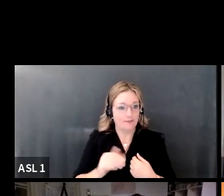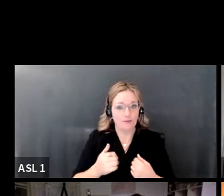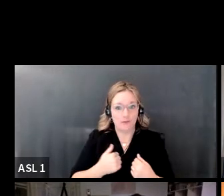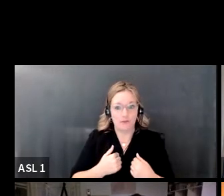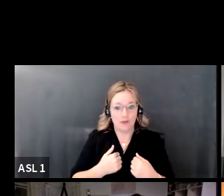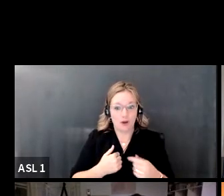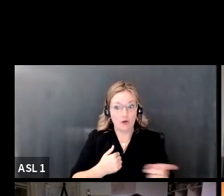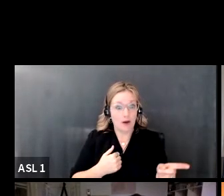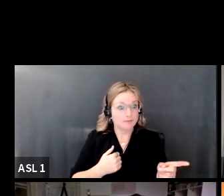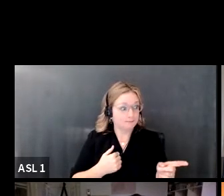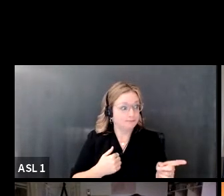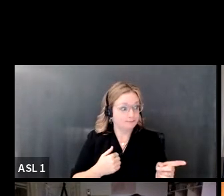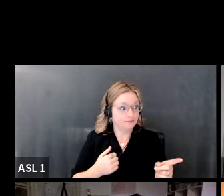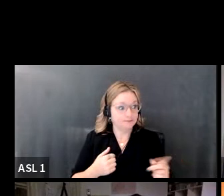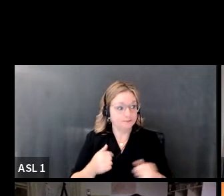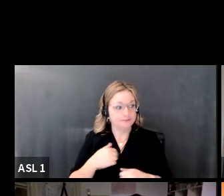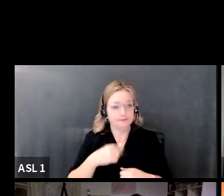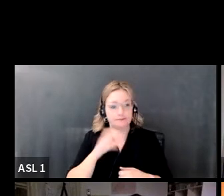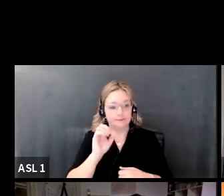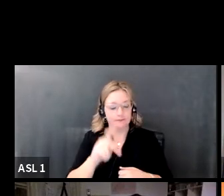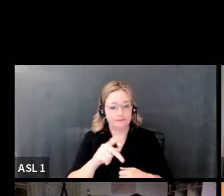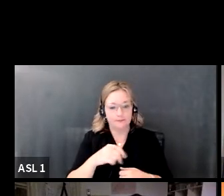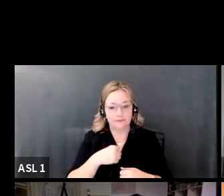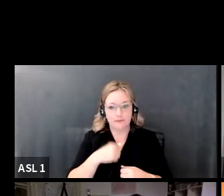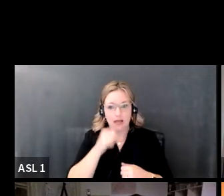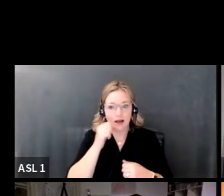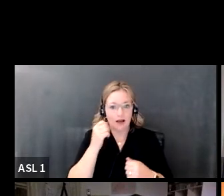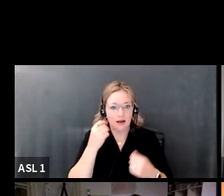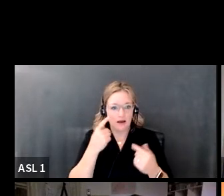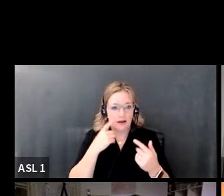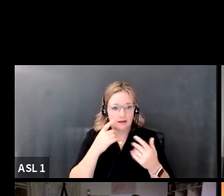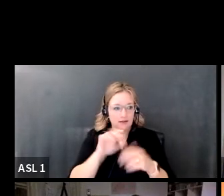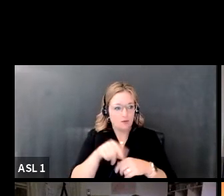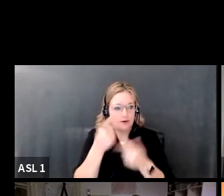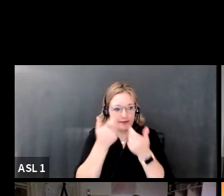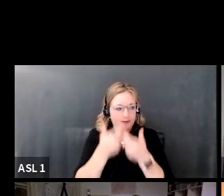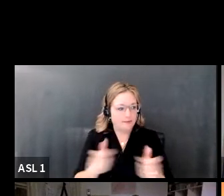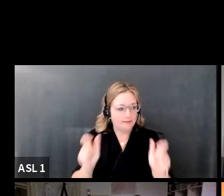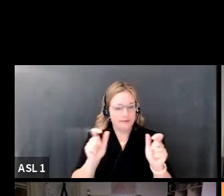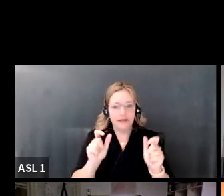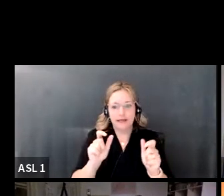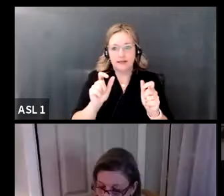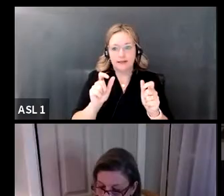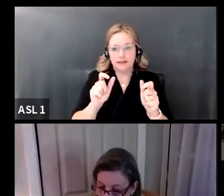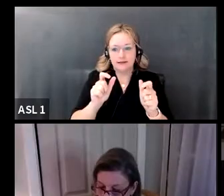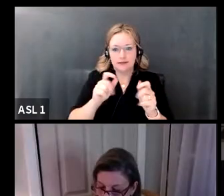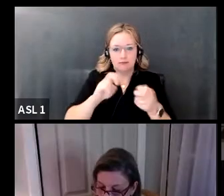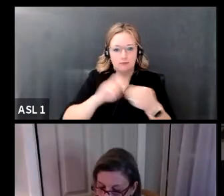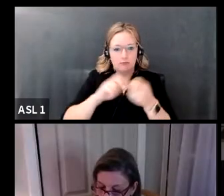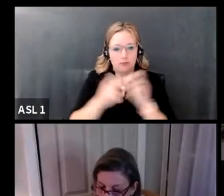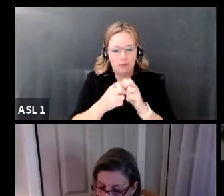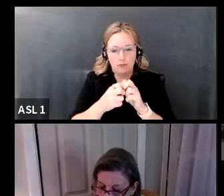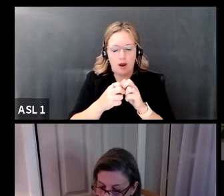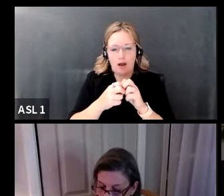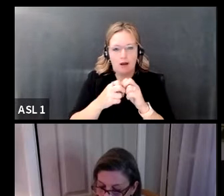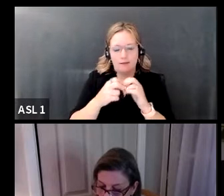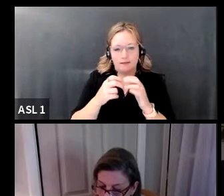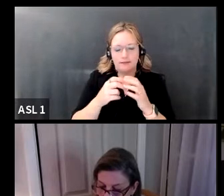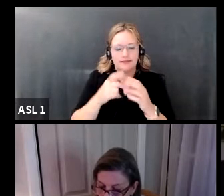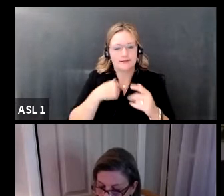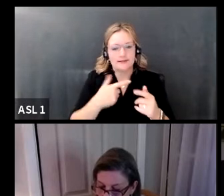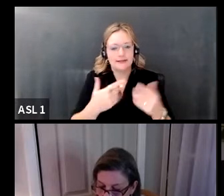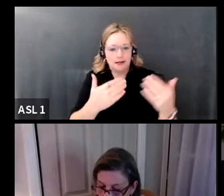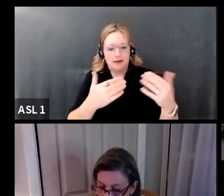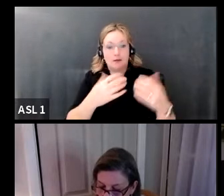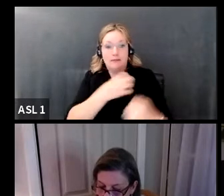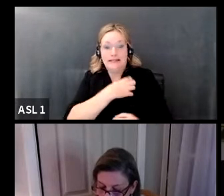don't the opa is one of the biggest hurdles for this situation and that's because you can't hold police accountable and